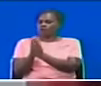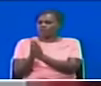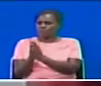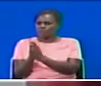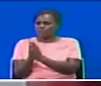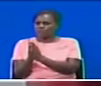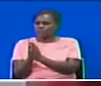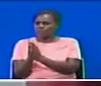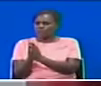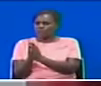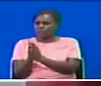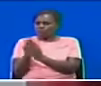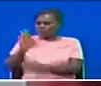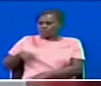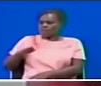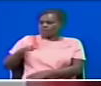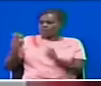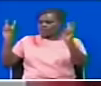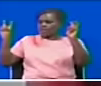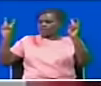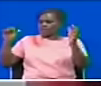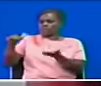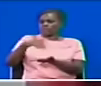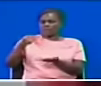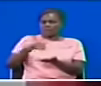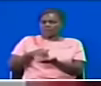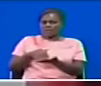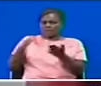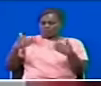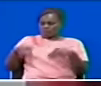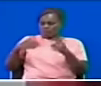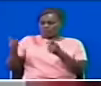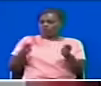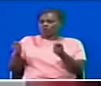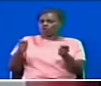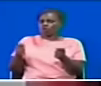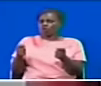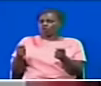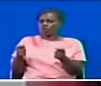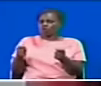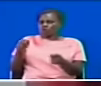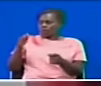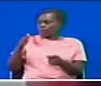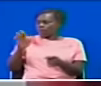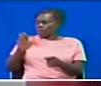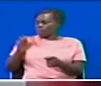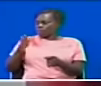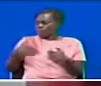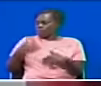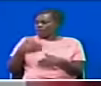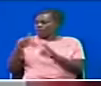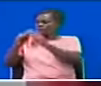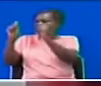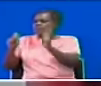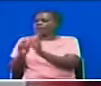counter-narrative that puts women issues at the center. The people who control the space are those people who have the ethnic